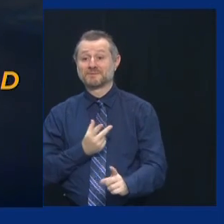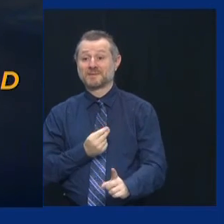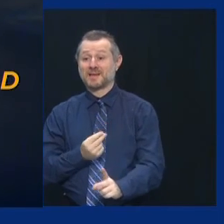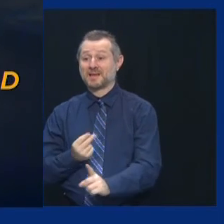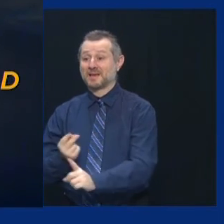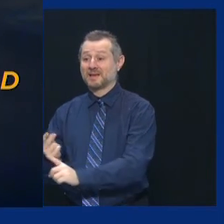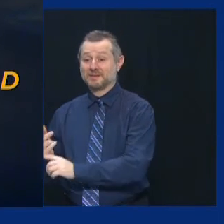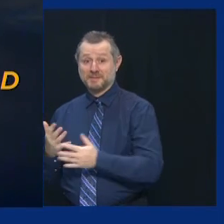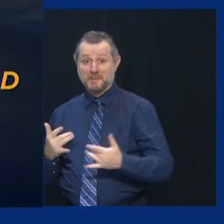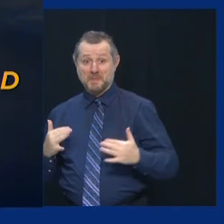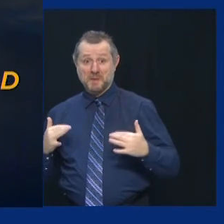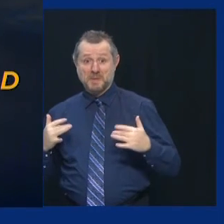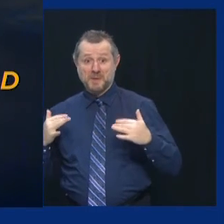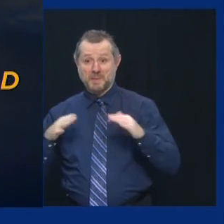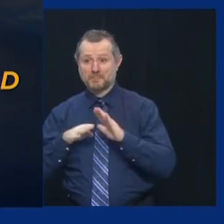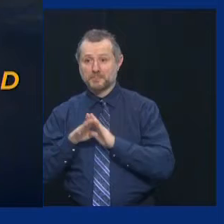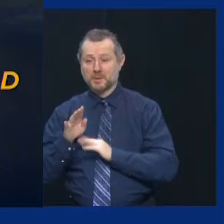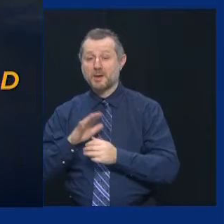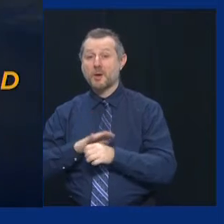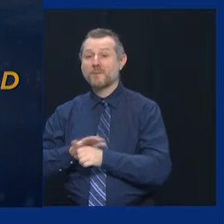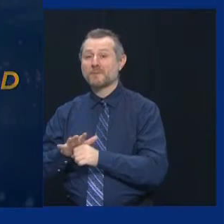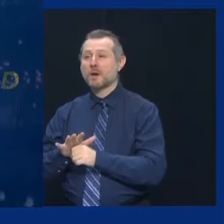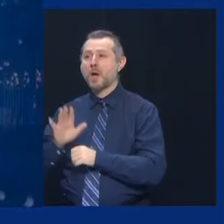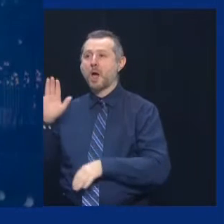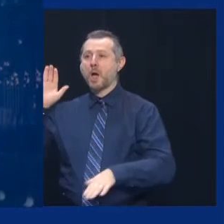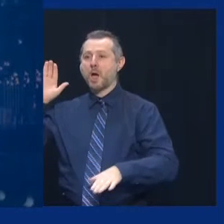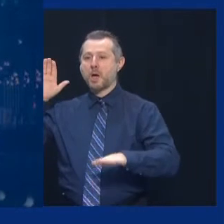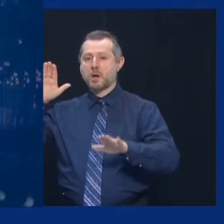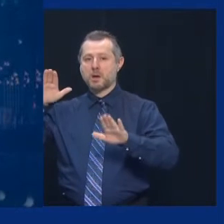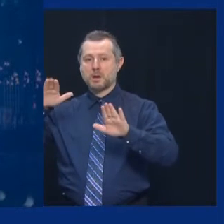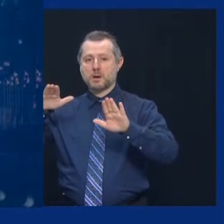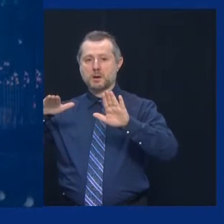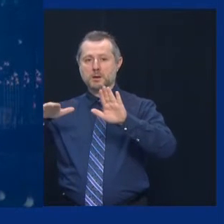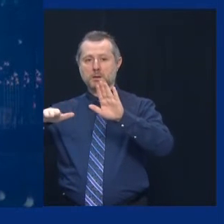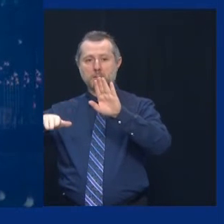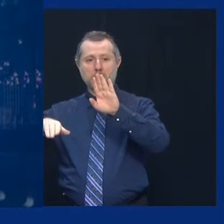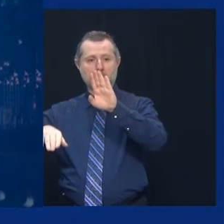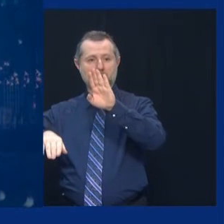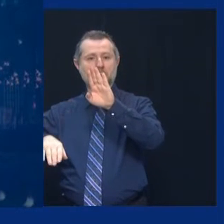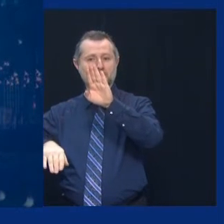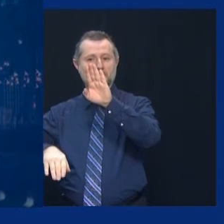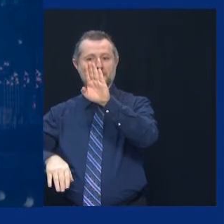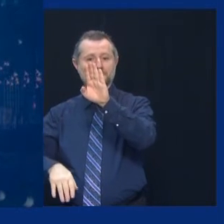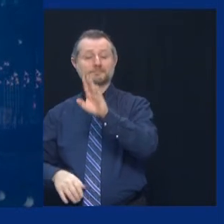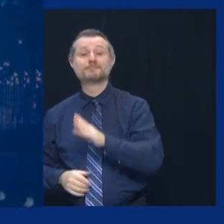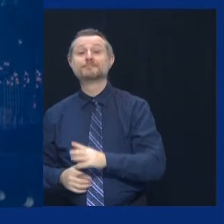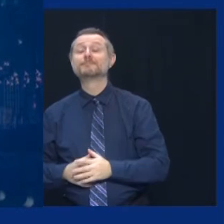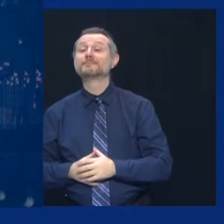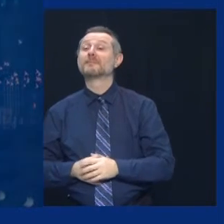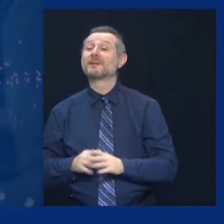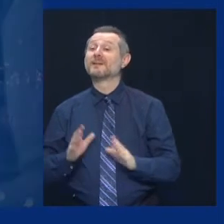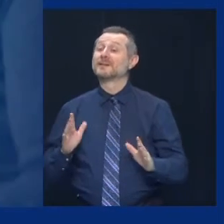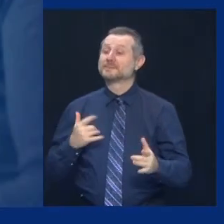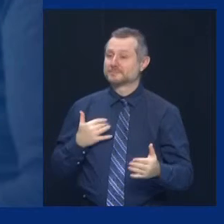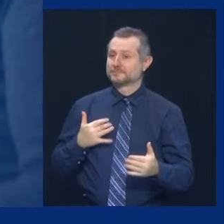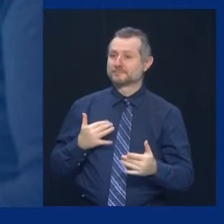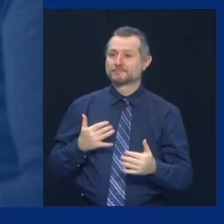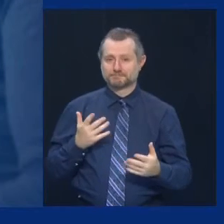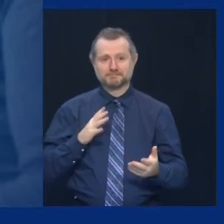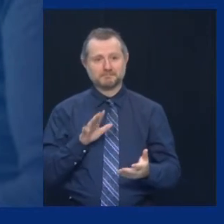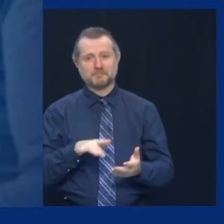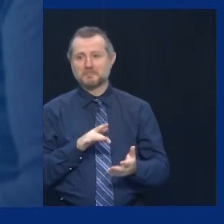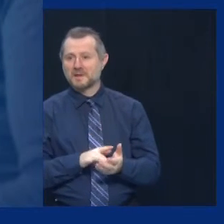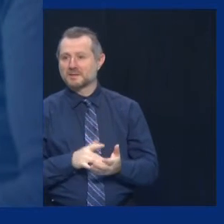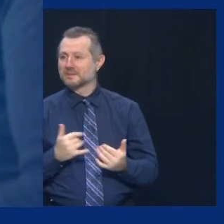and slowing the spread. That's all this is. And we're in the midst of the holiday